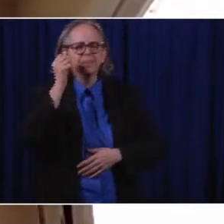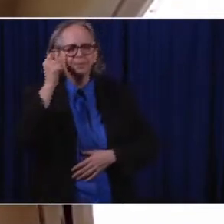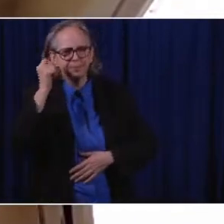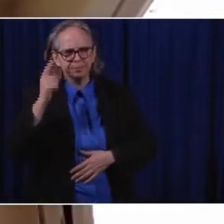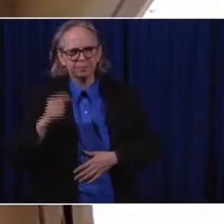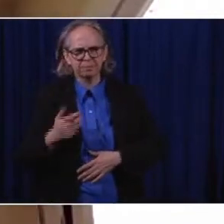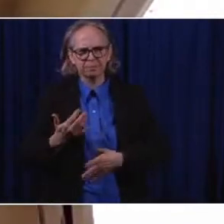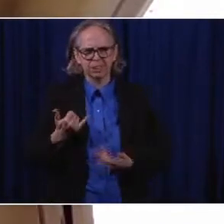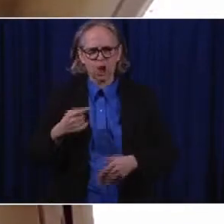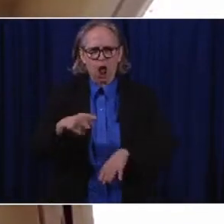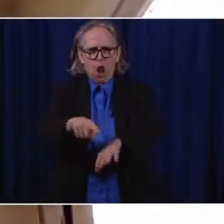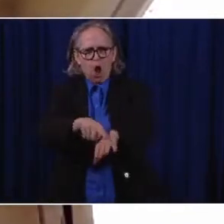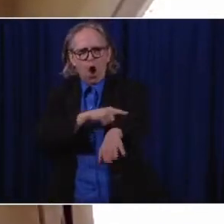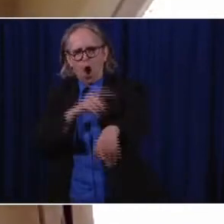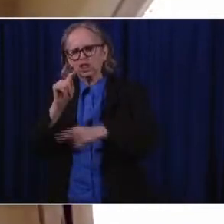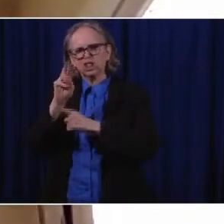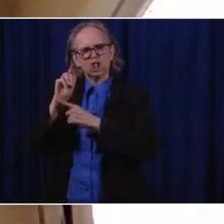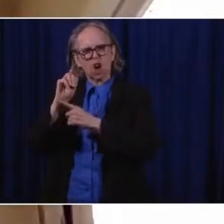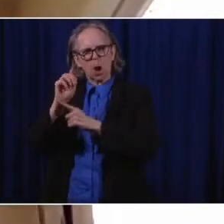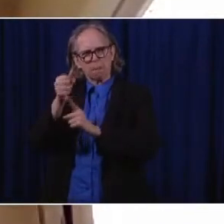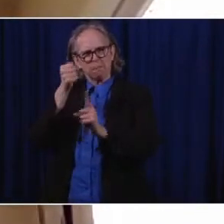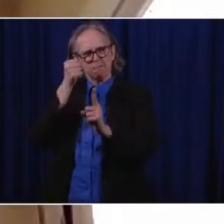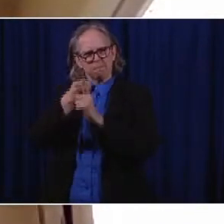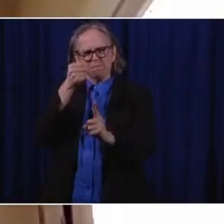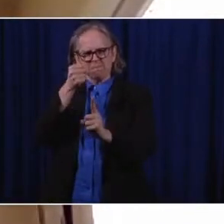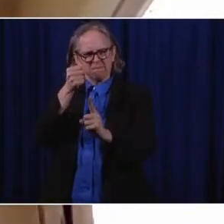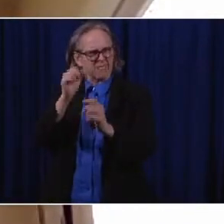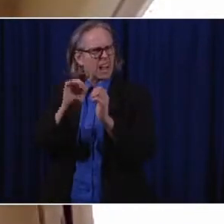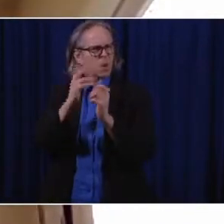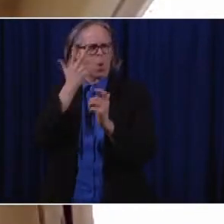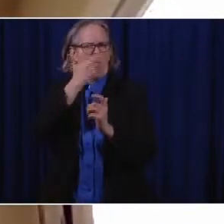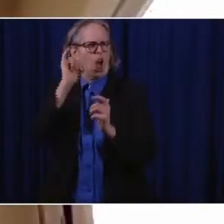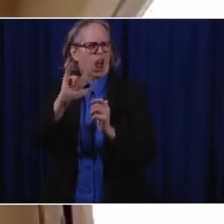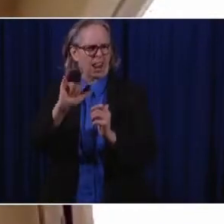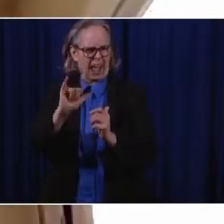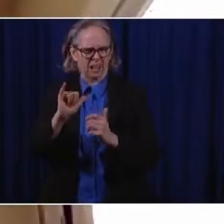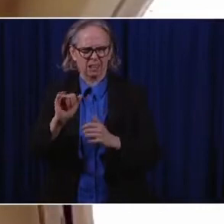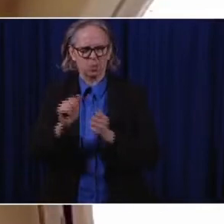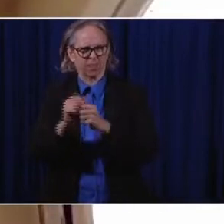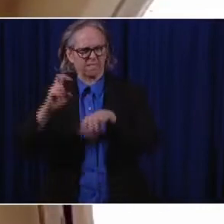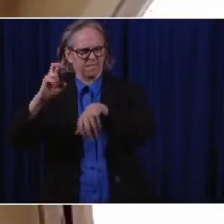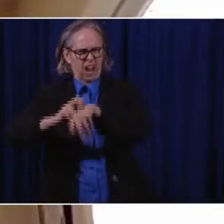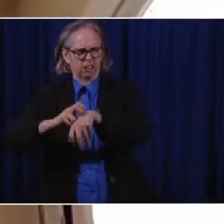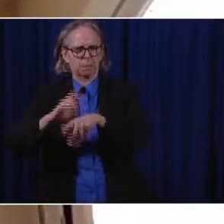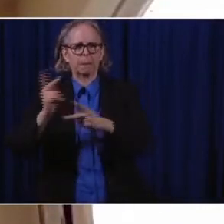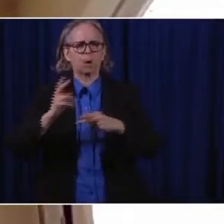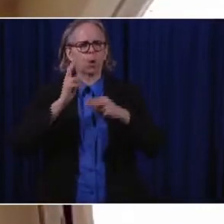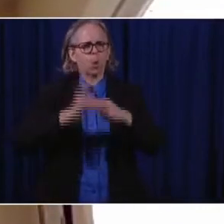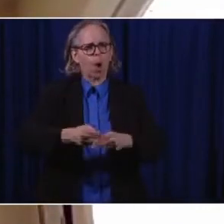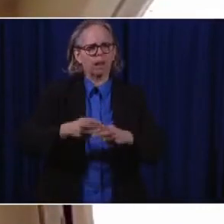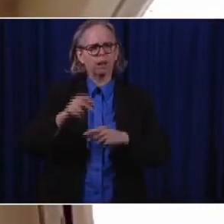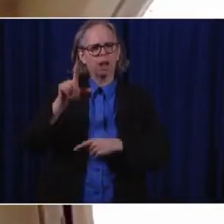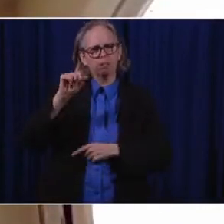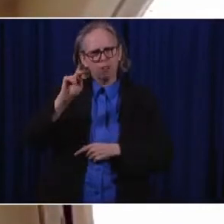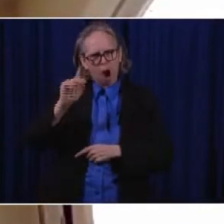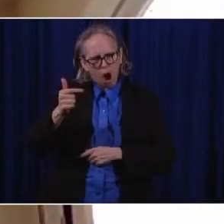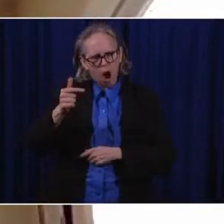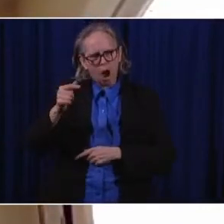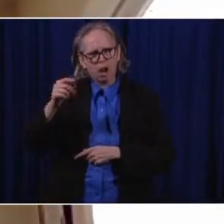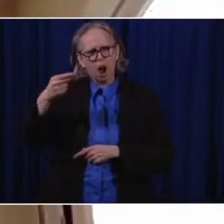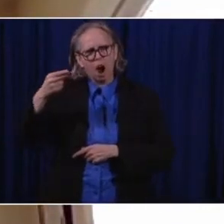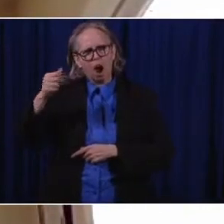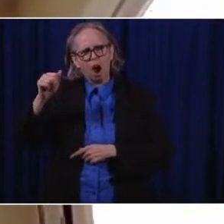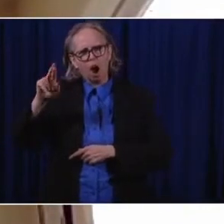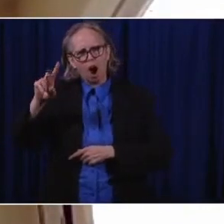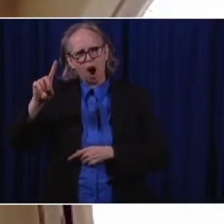phase 3 effects of the virus, or some are calling it the long haulers. We are coming to recognize that is